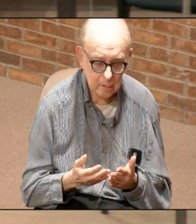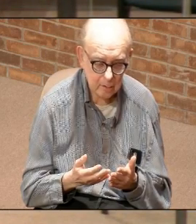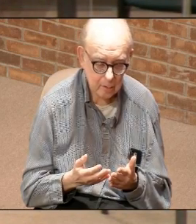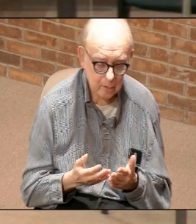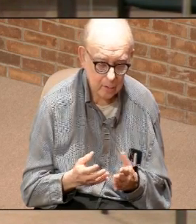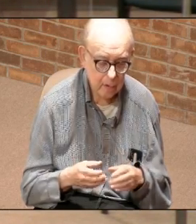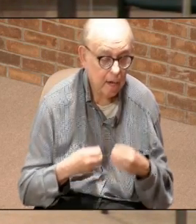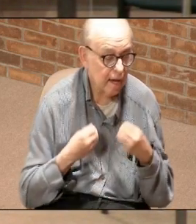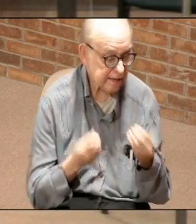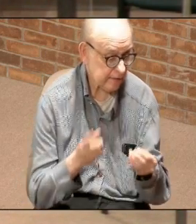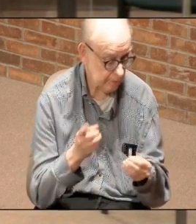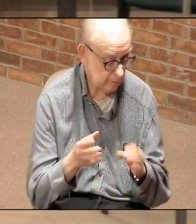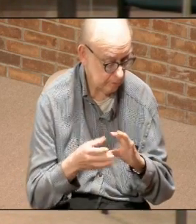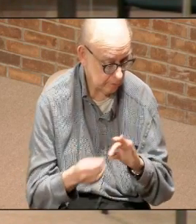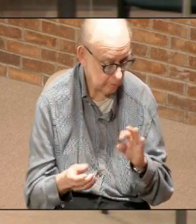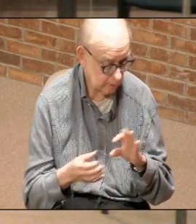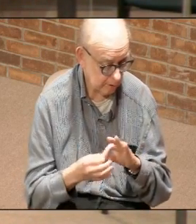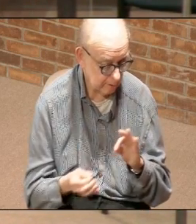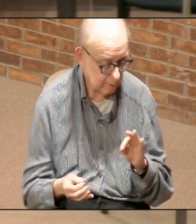I've given you this story,